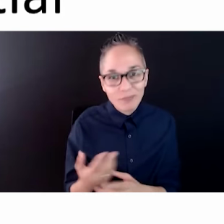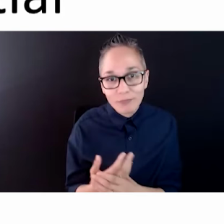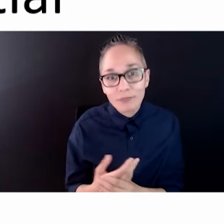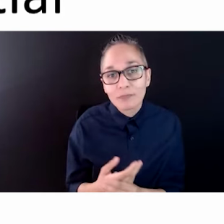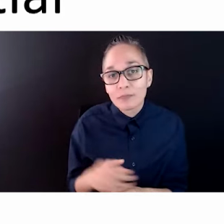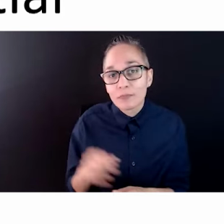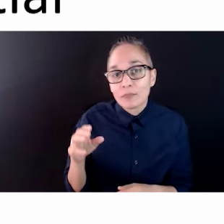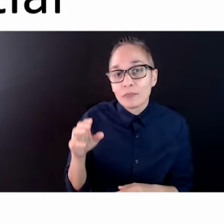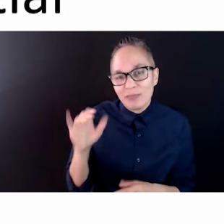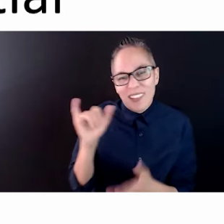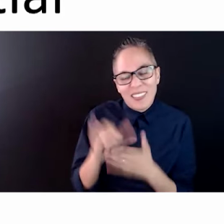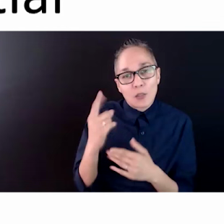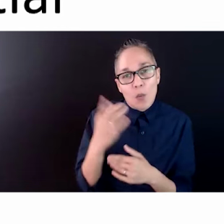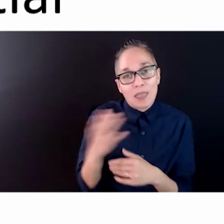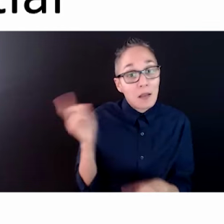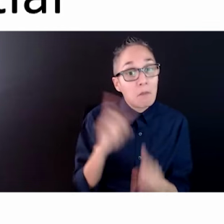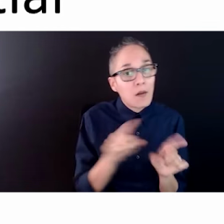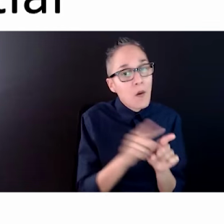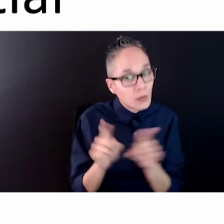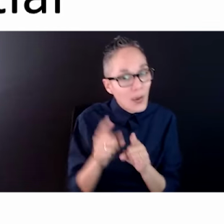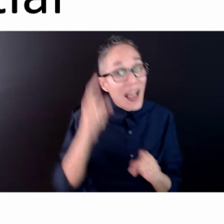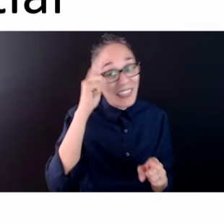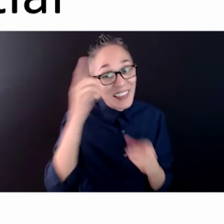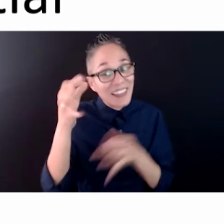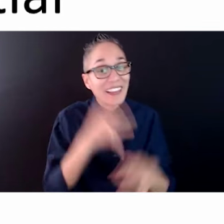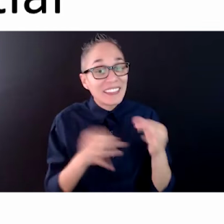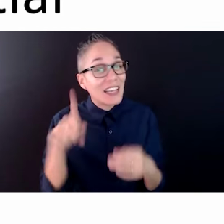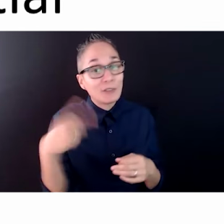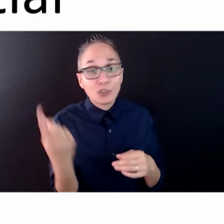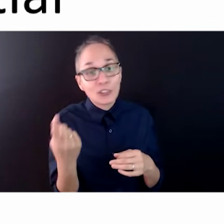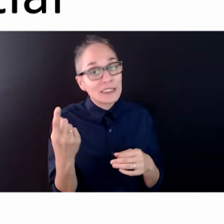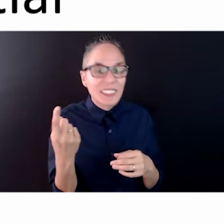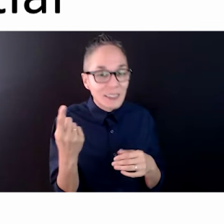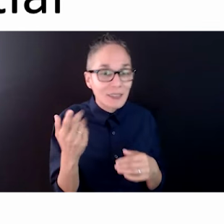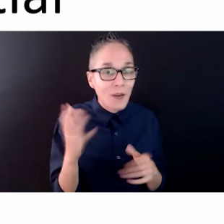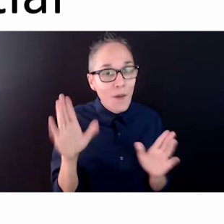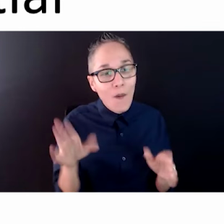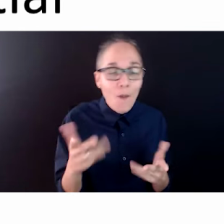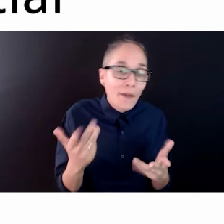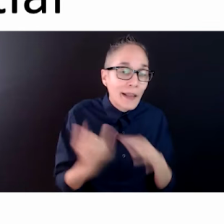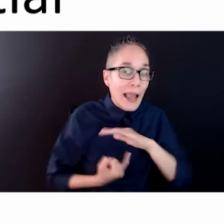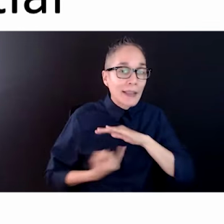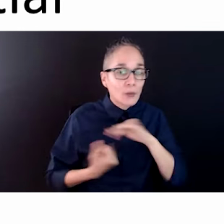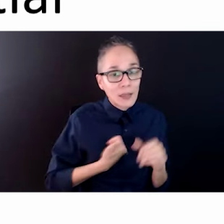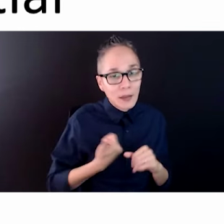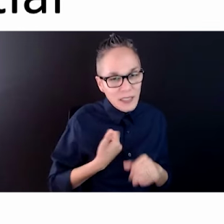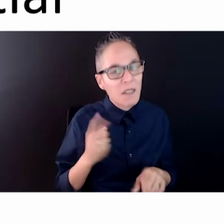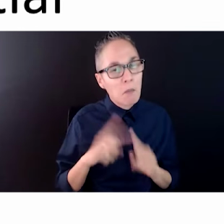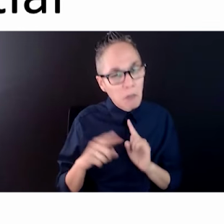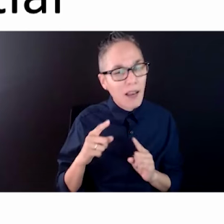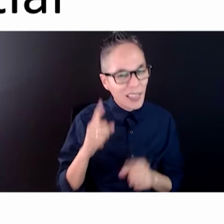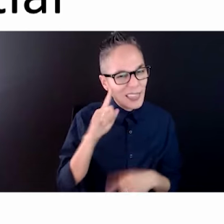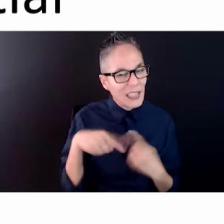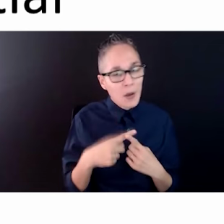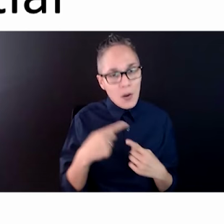people do. I think that's one thing, Yeah. rather than just isolating yourself in your own, whatever it is you're doing. Figure out what other people do. But like I